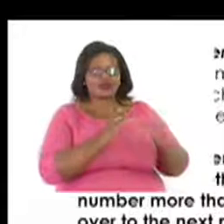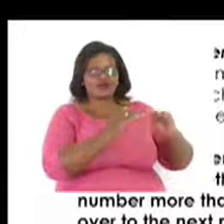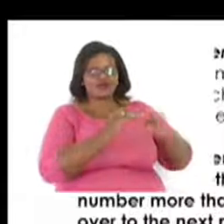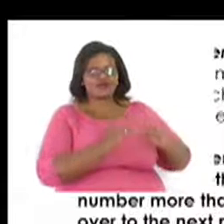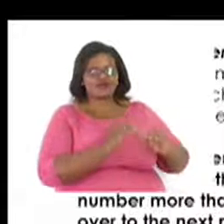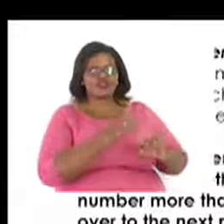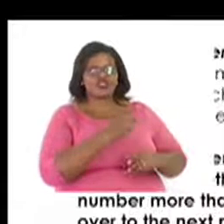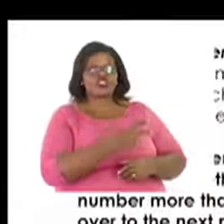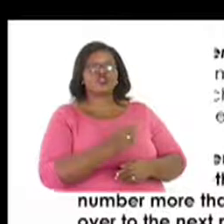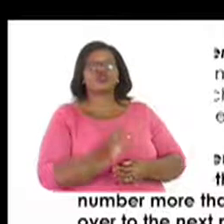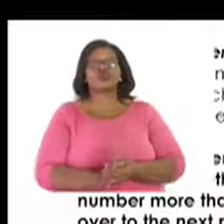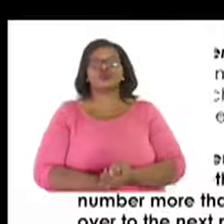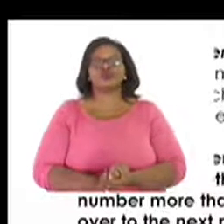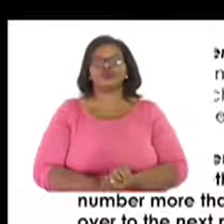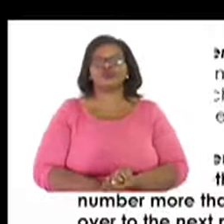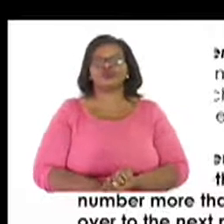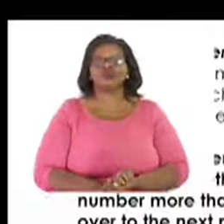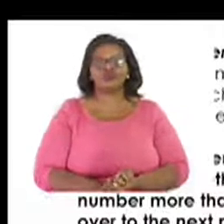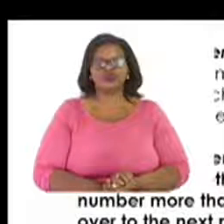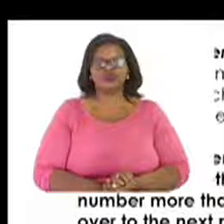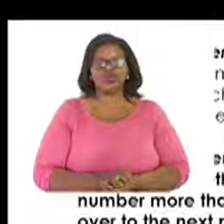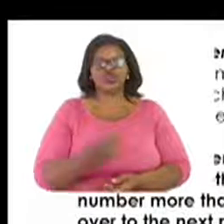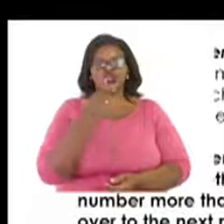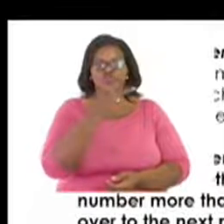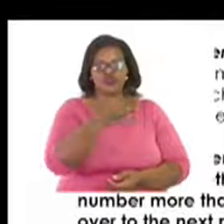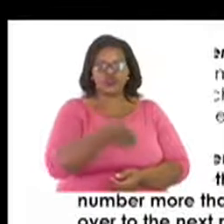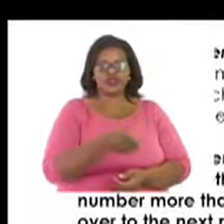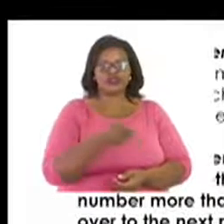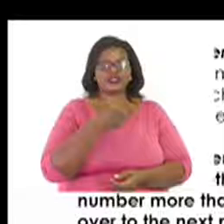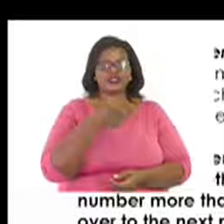2. So our answer is